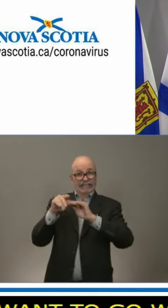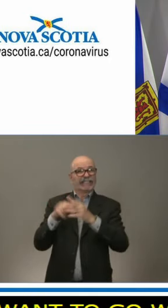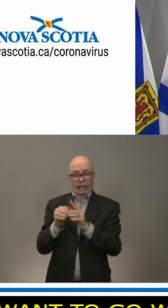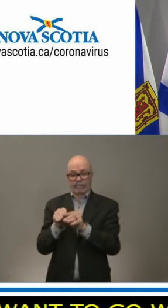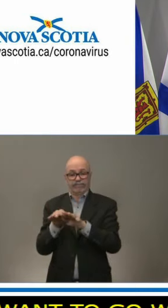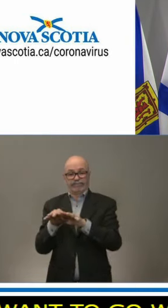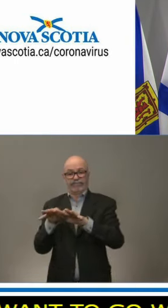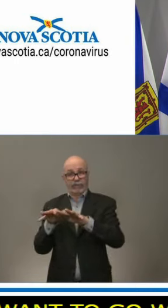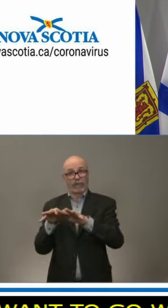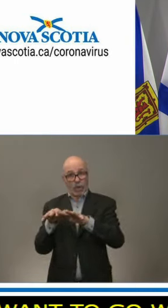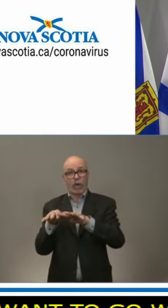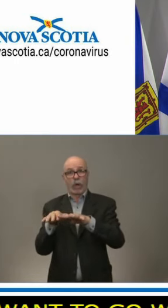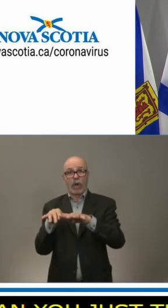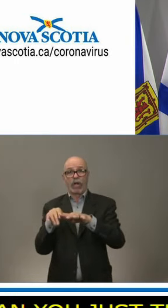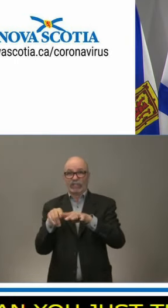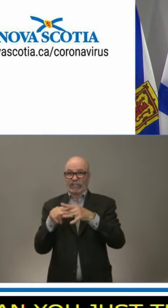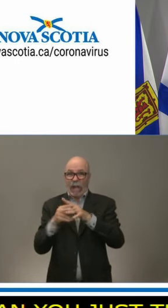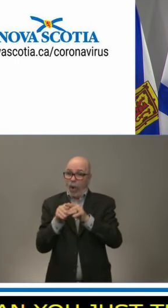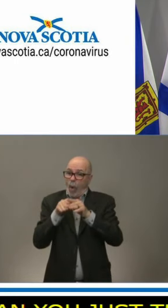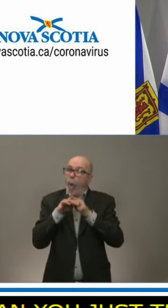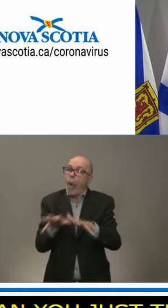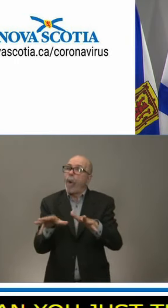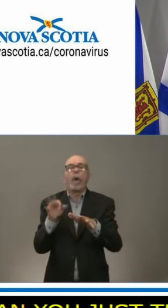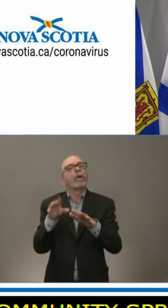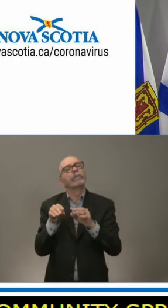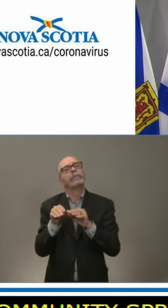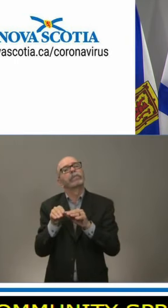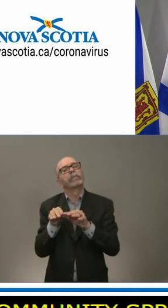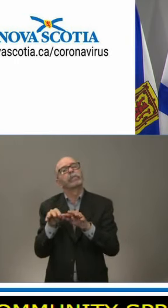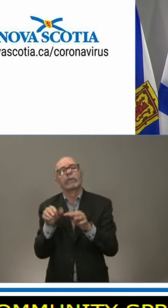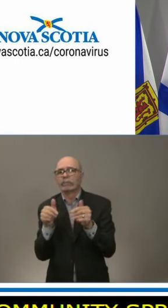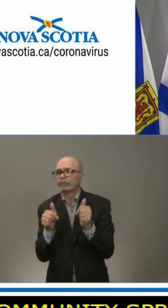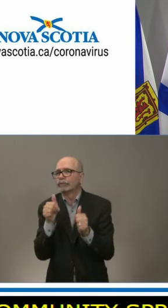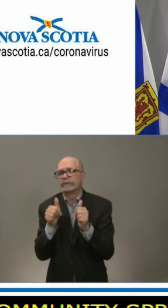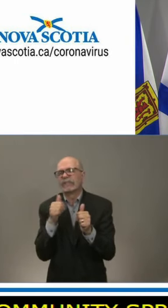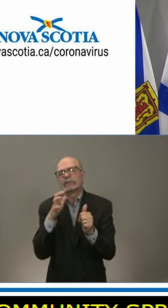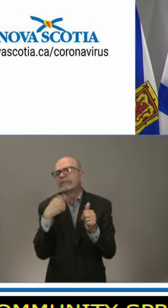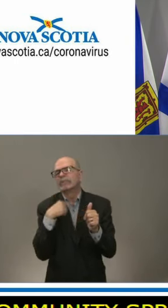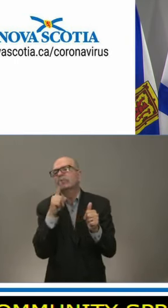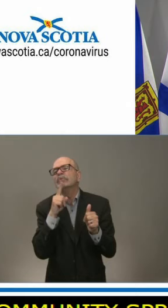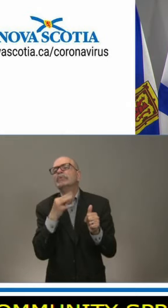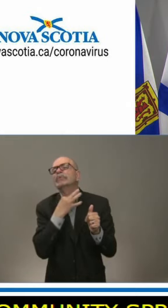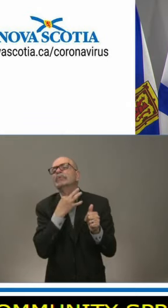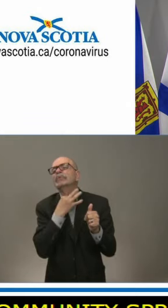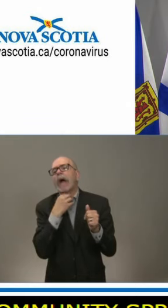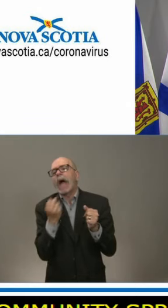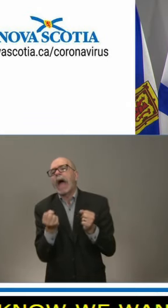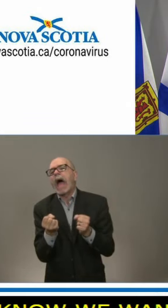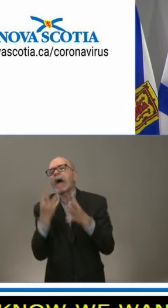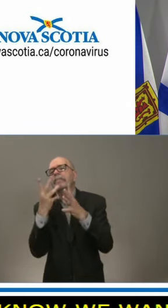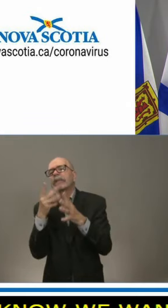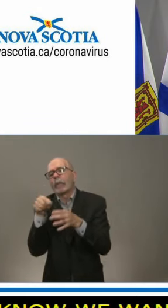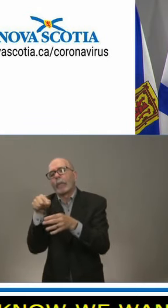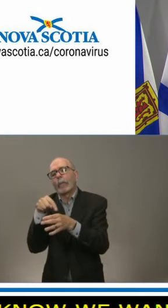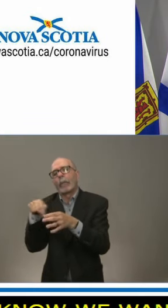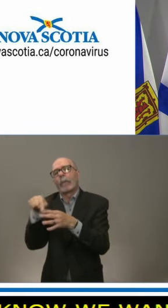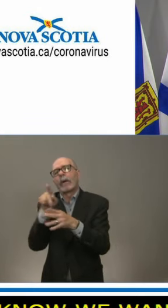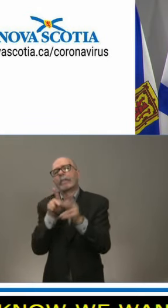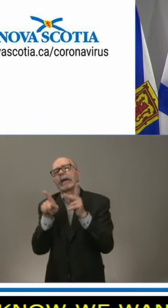want everyone to stay home, but I think we need to understand the numbers to really, give people the knowledge and understanding that this